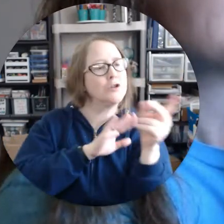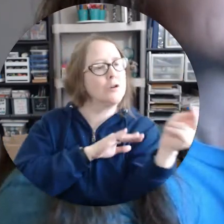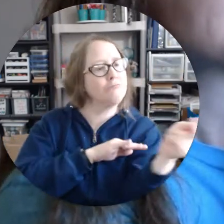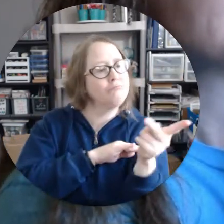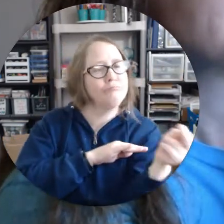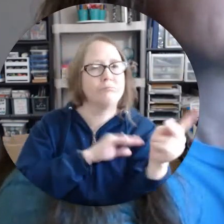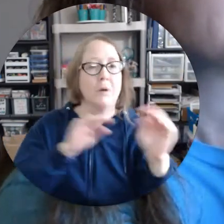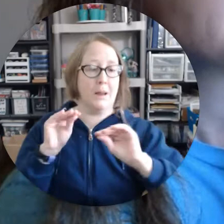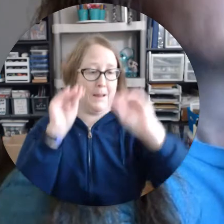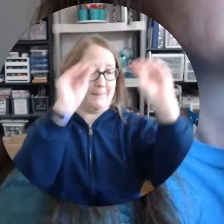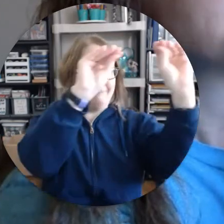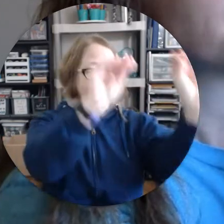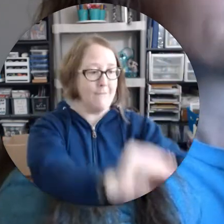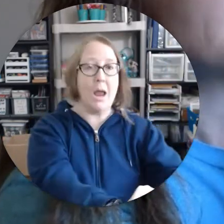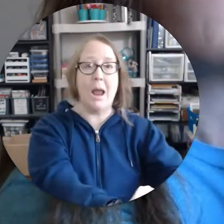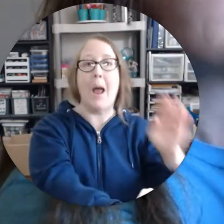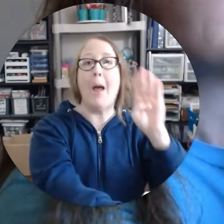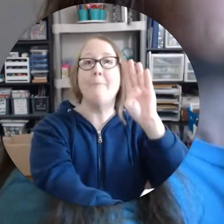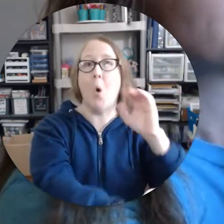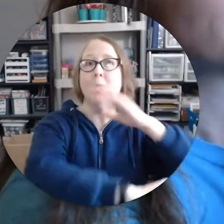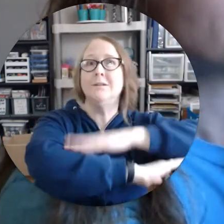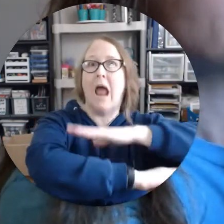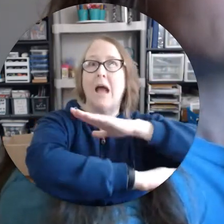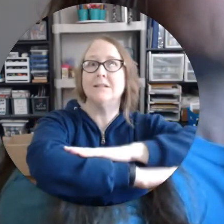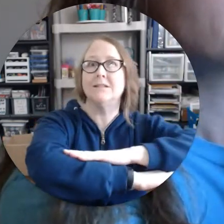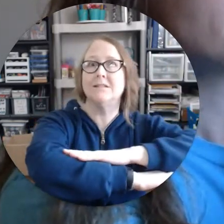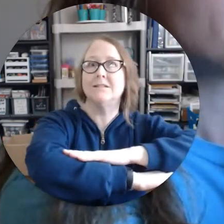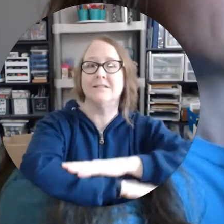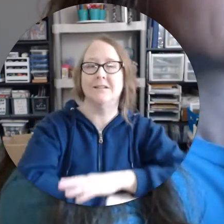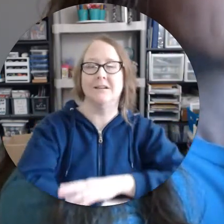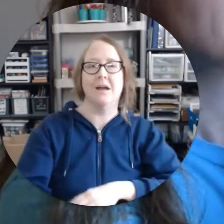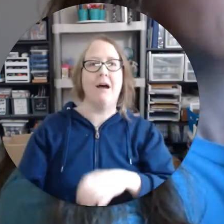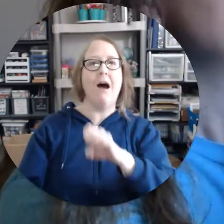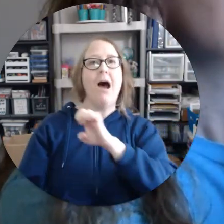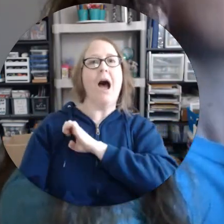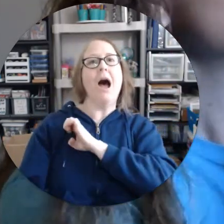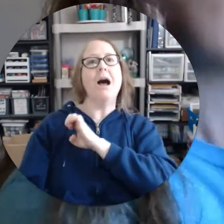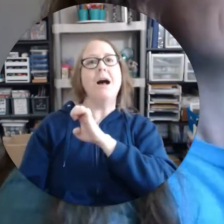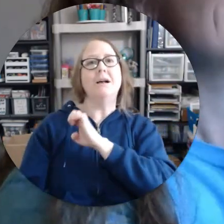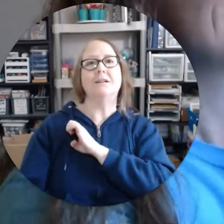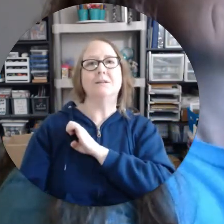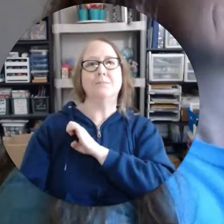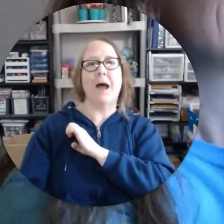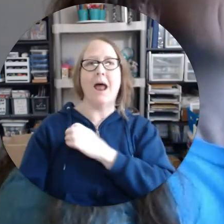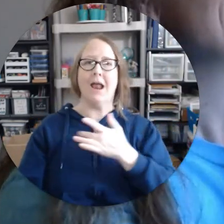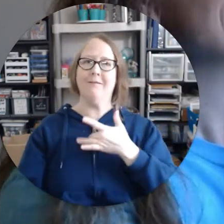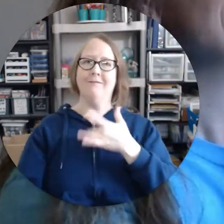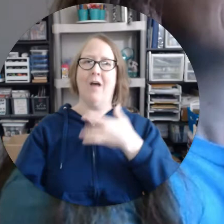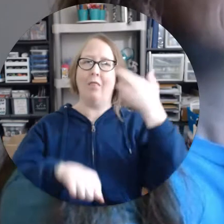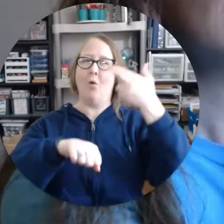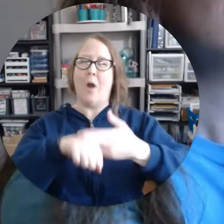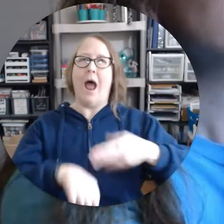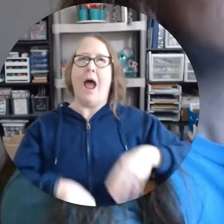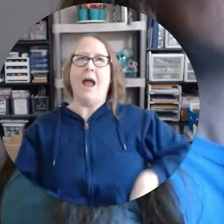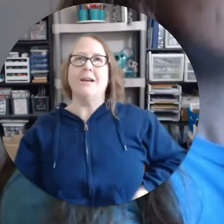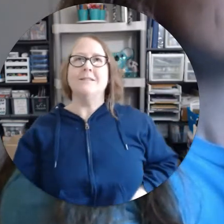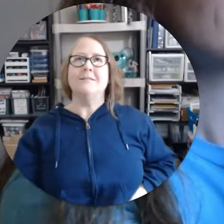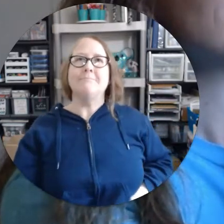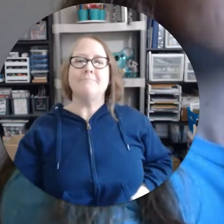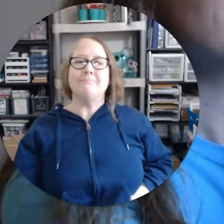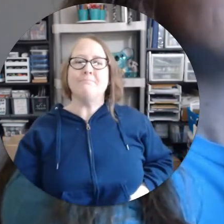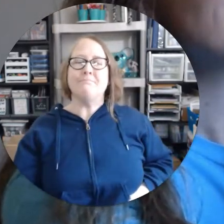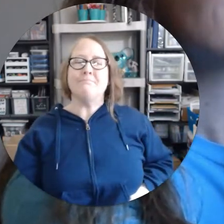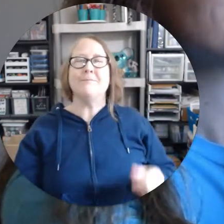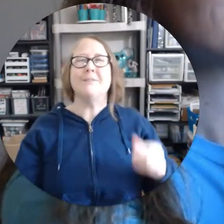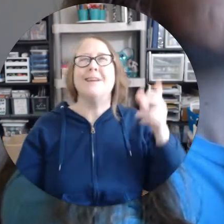his desk. Esperanza rubbed the rock in her pocket. Listening with her